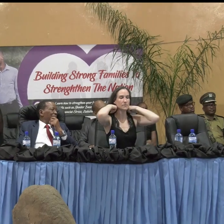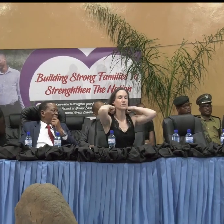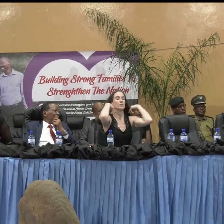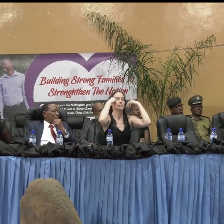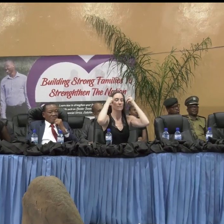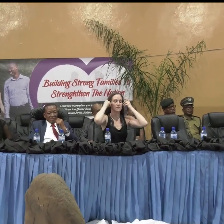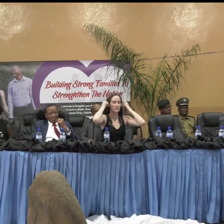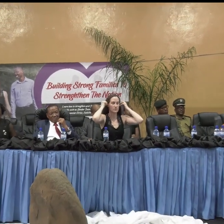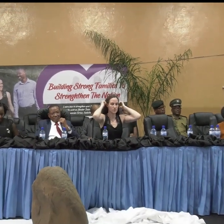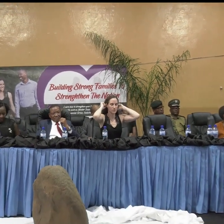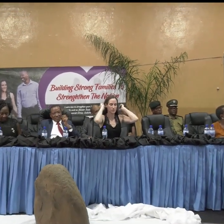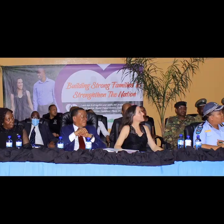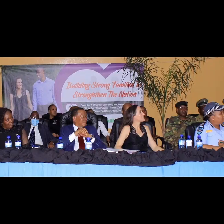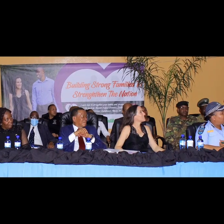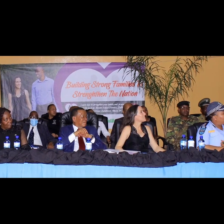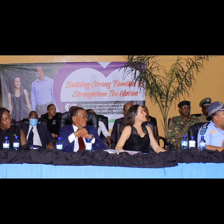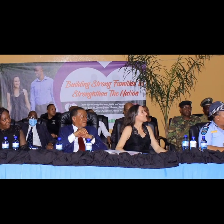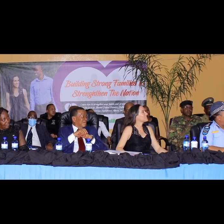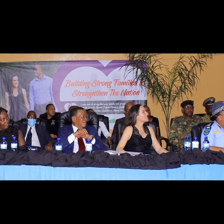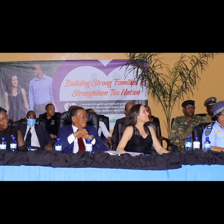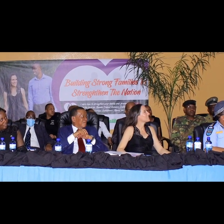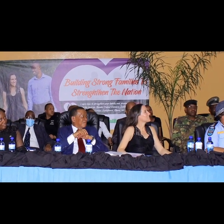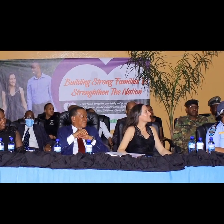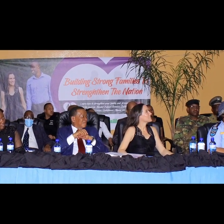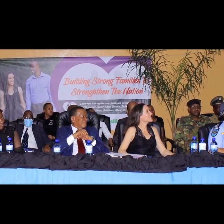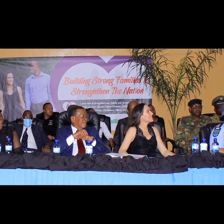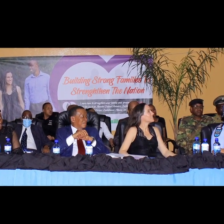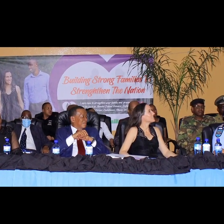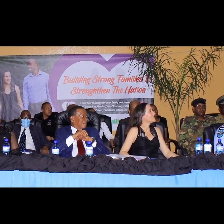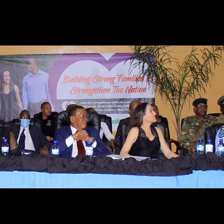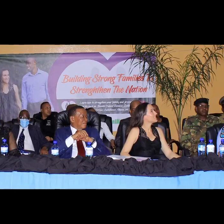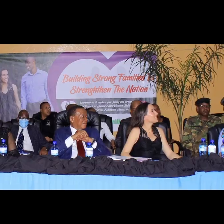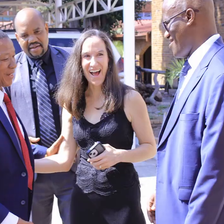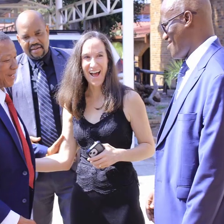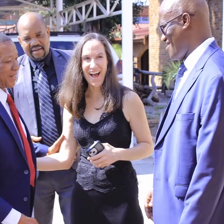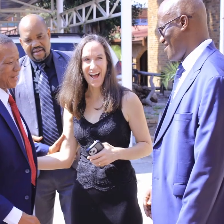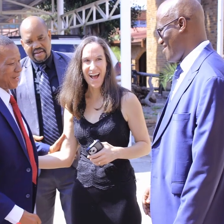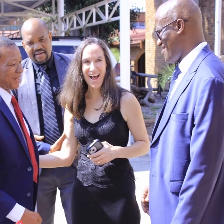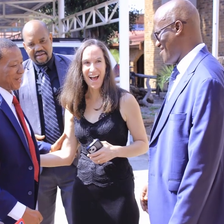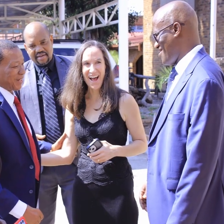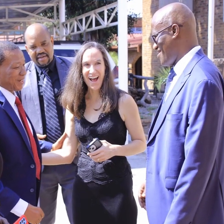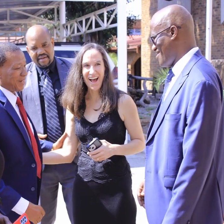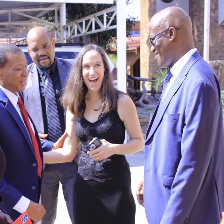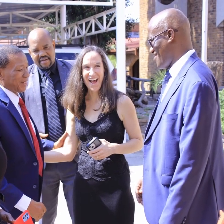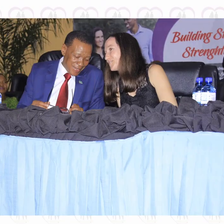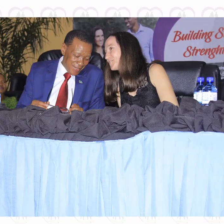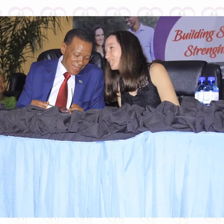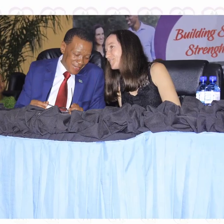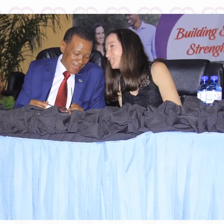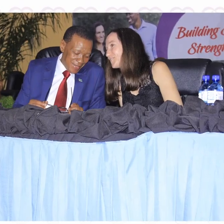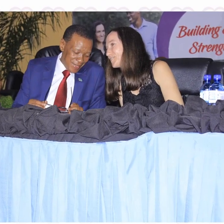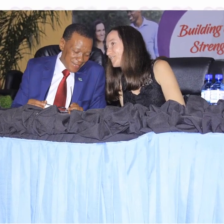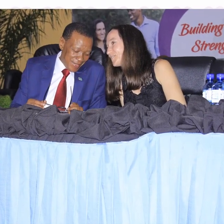most campaign participants say it is just the beginning of a new way of life for them. Most have committed to continuing their groups and